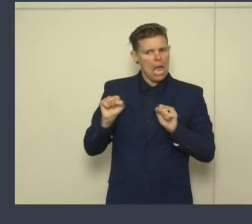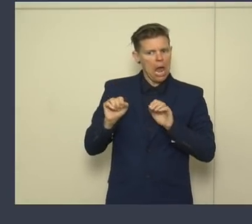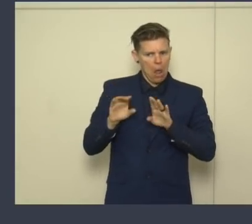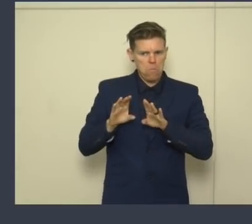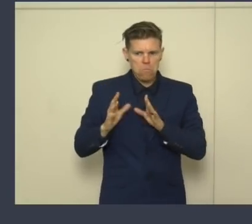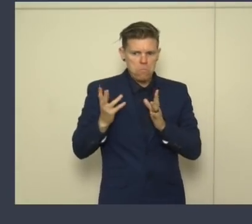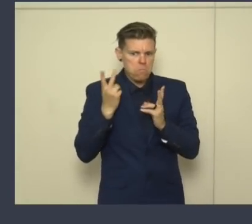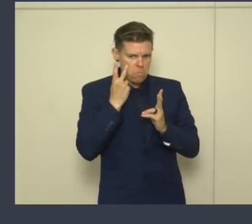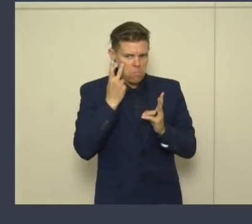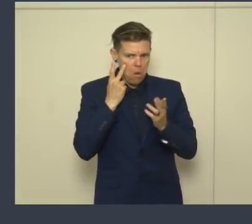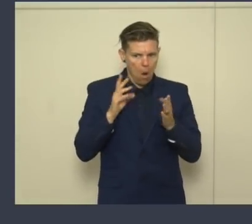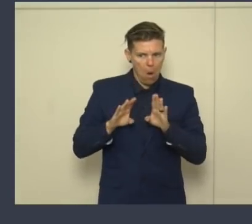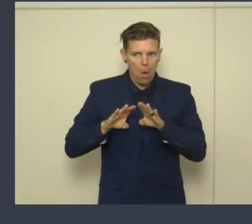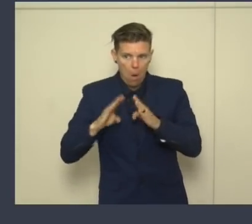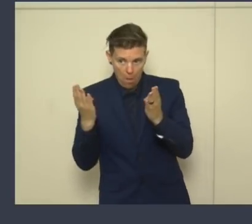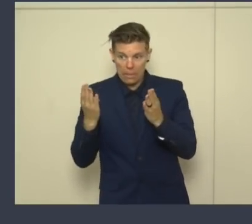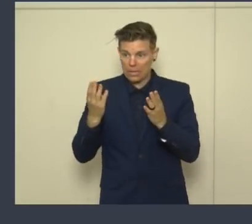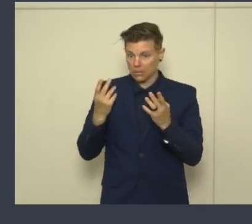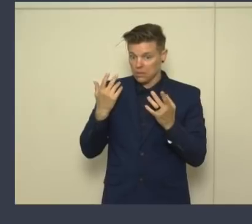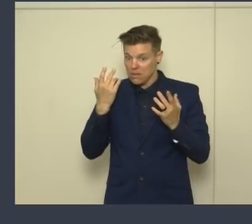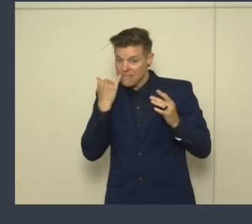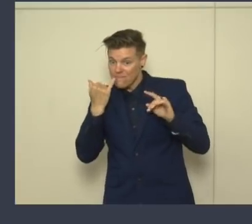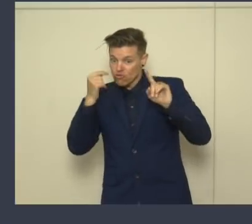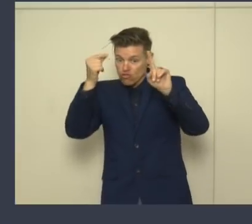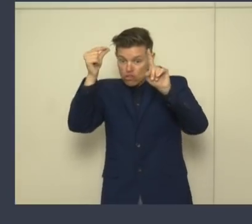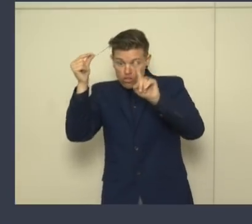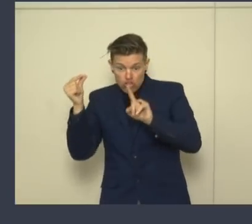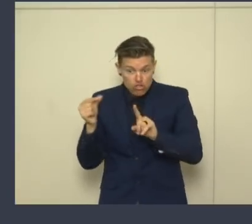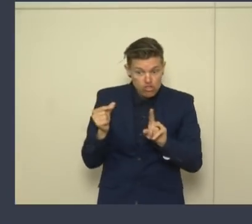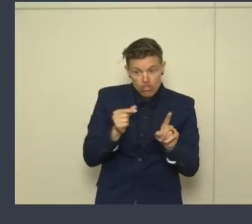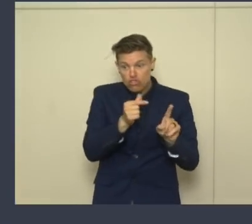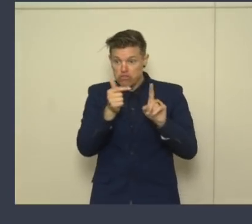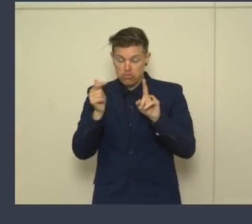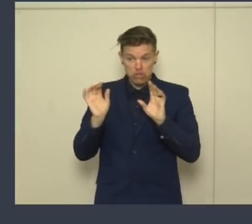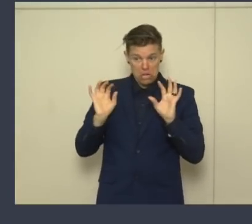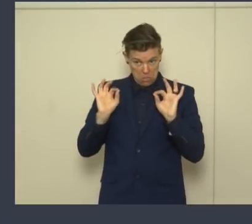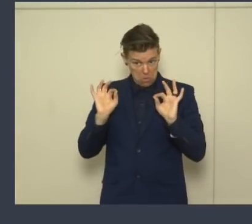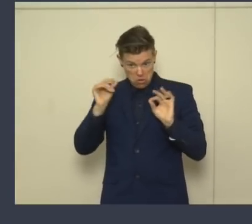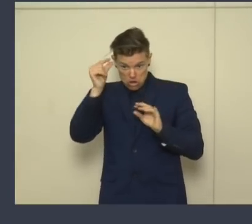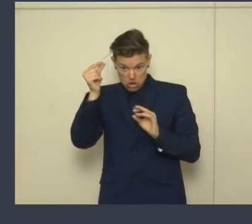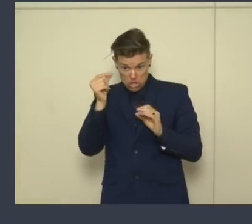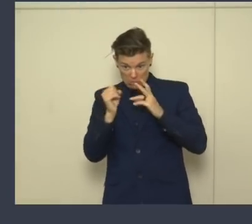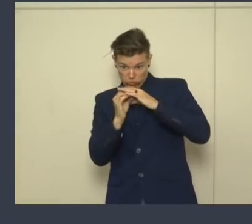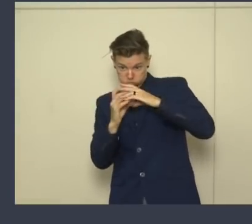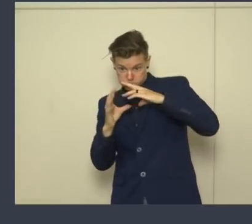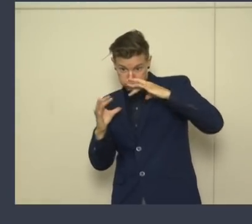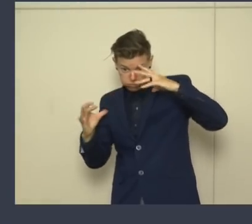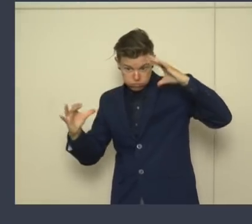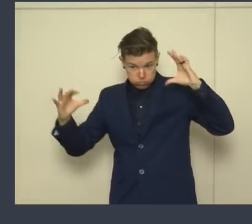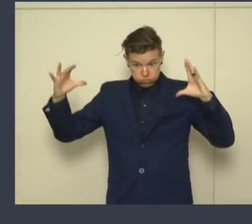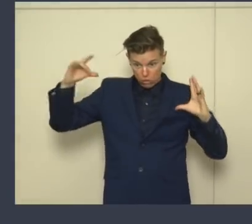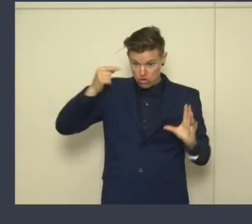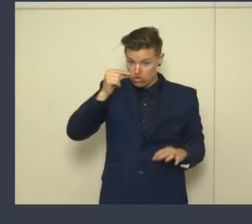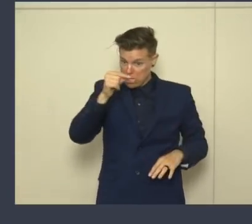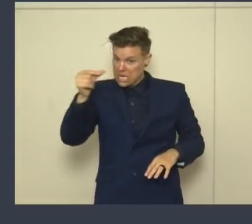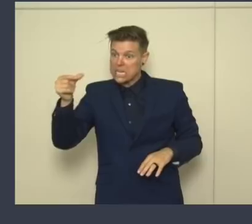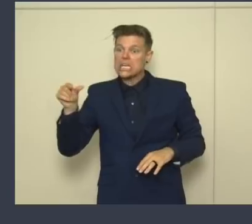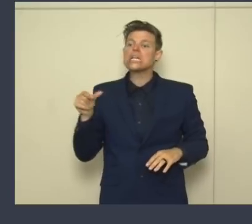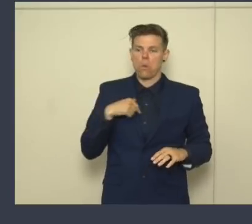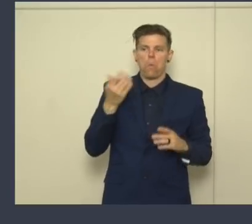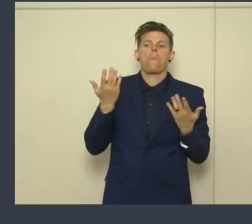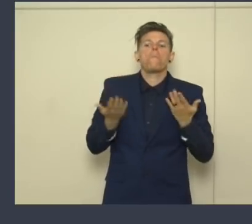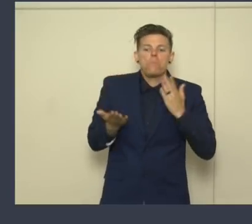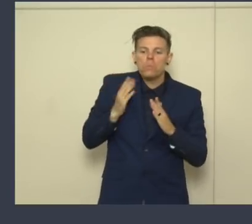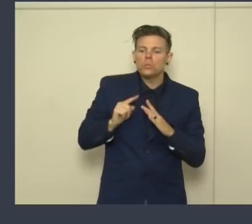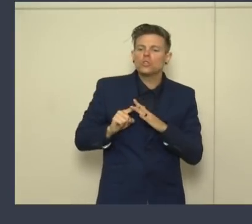counties are, what their rates are looking like, and we'll continue to keep that updated. We know, and I will just make the same plea that I know that